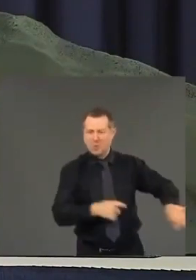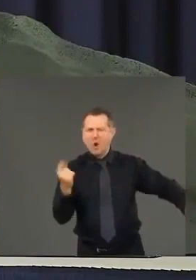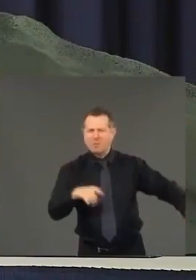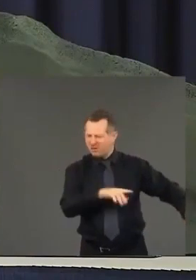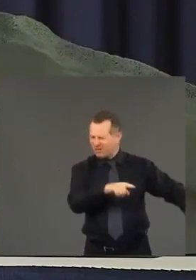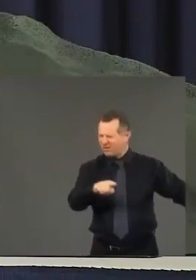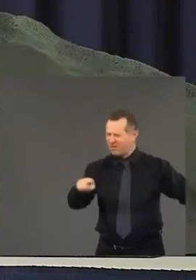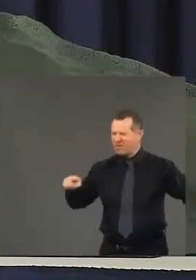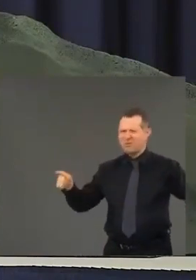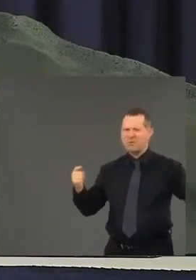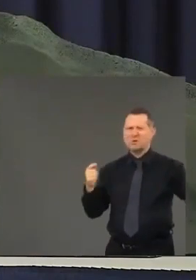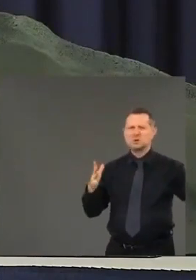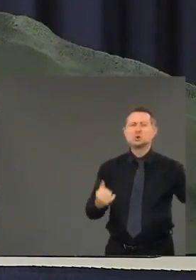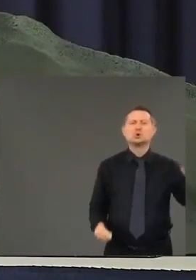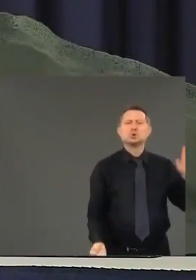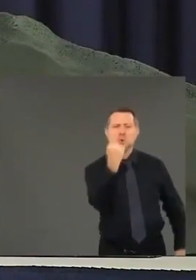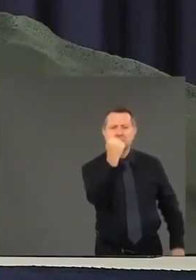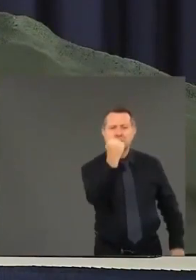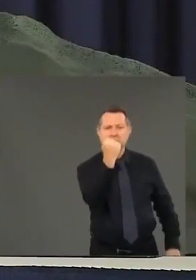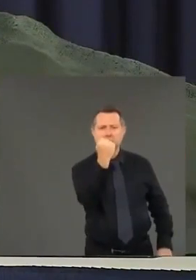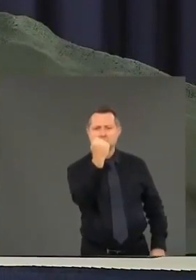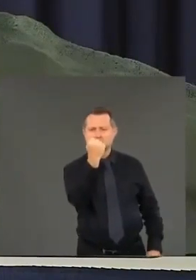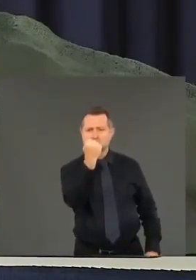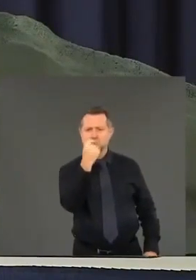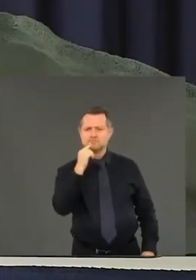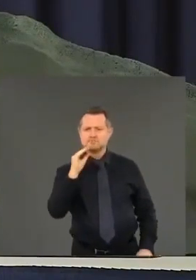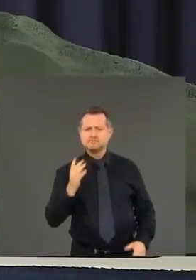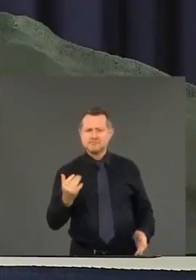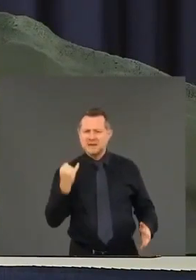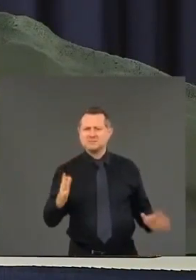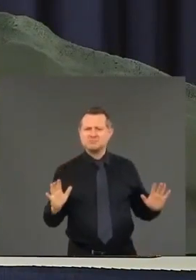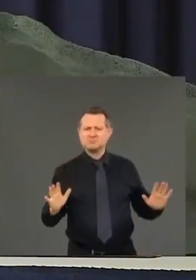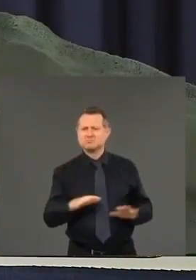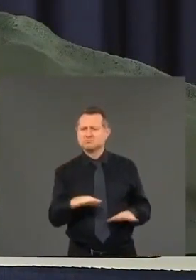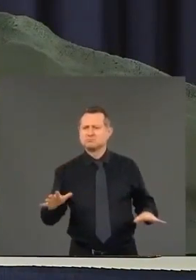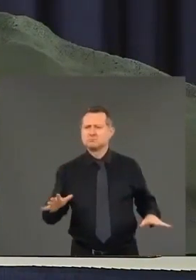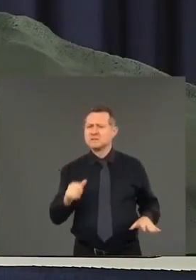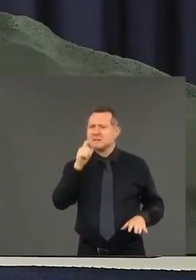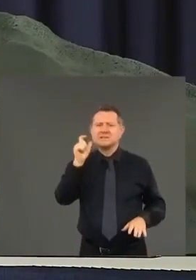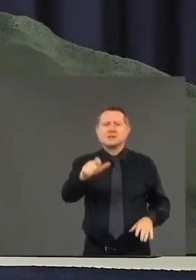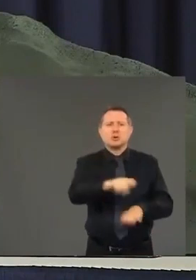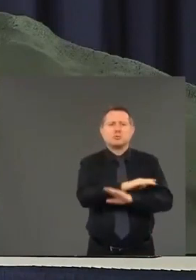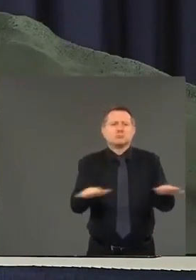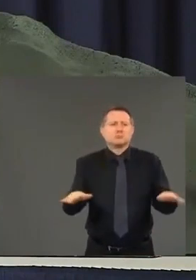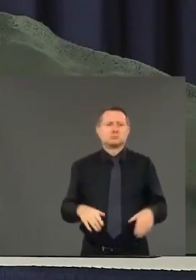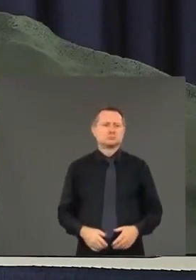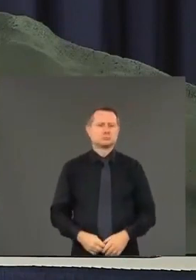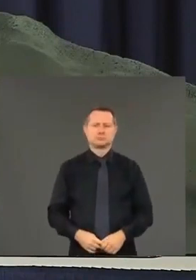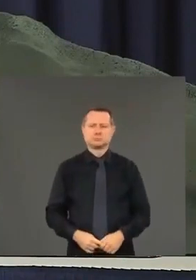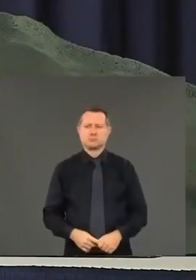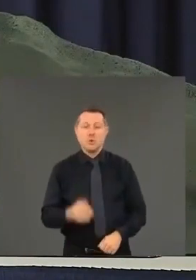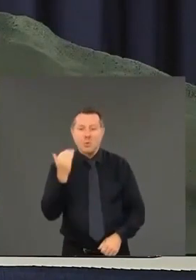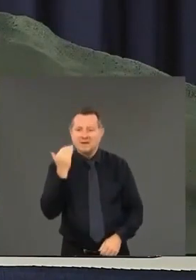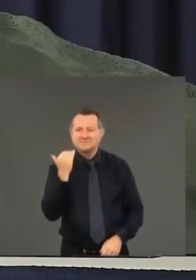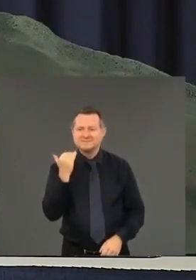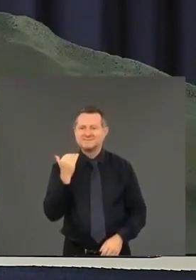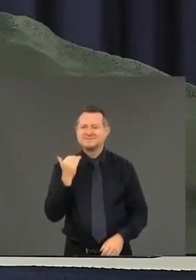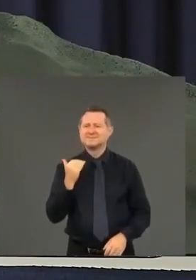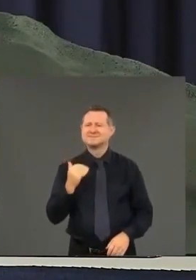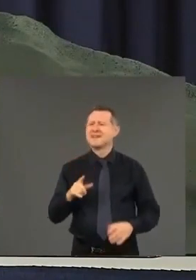a stupid idea. Plus, it's an unnecessarily stupid idea because the way the law